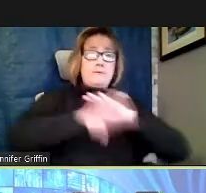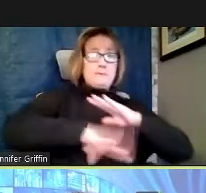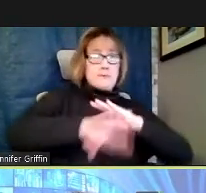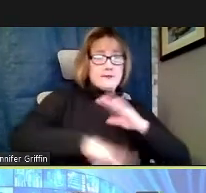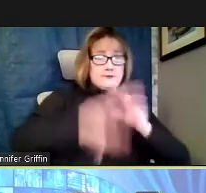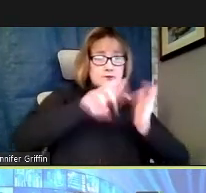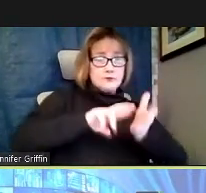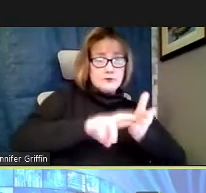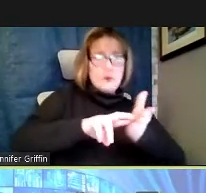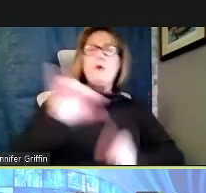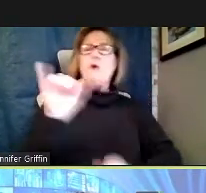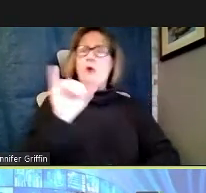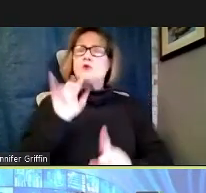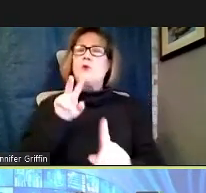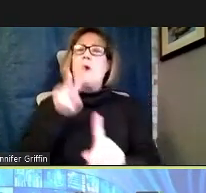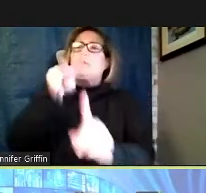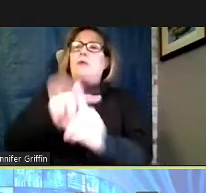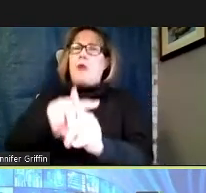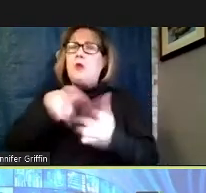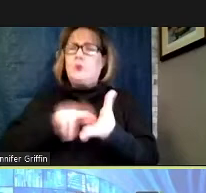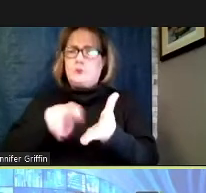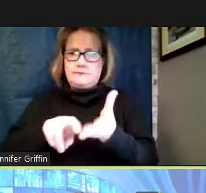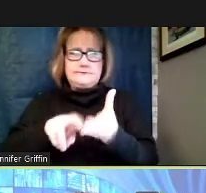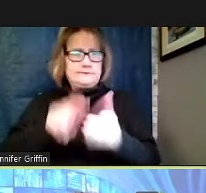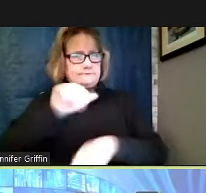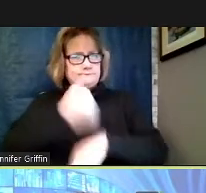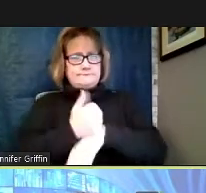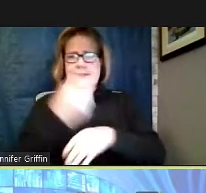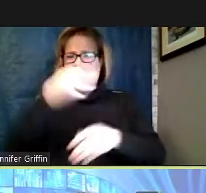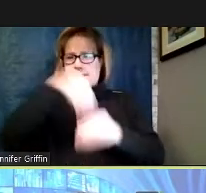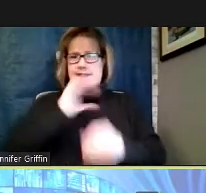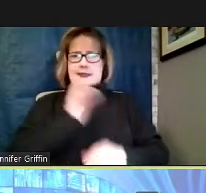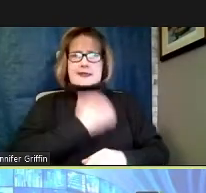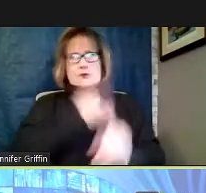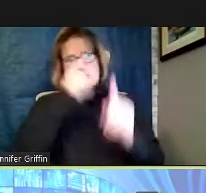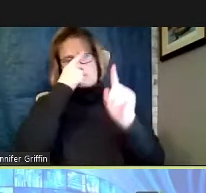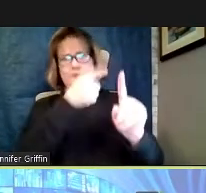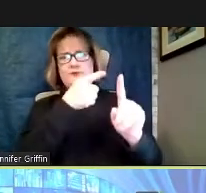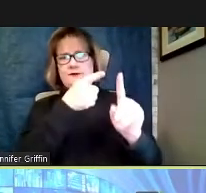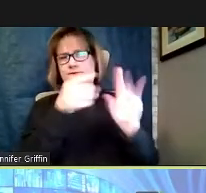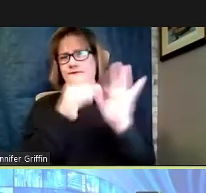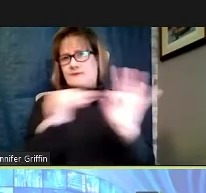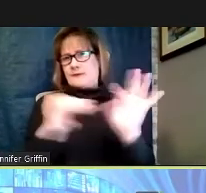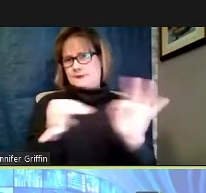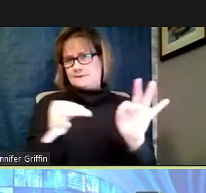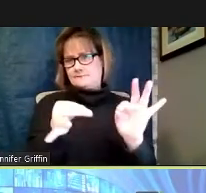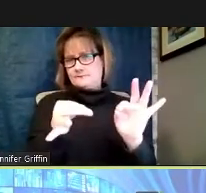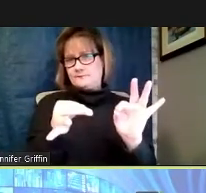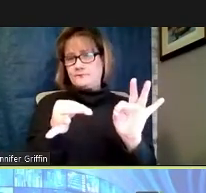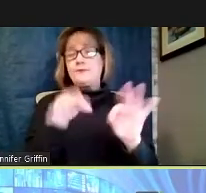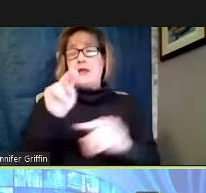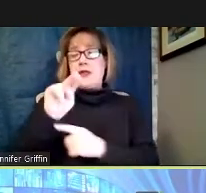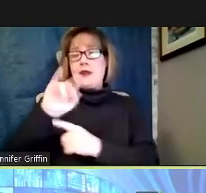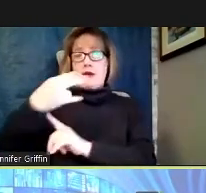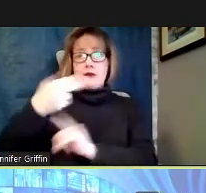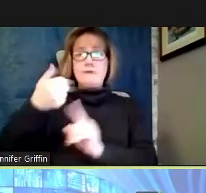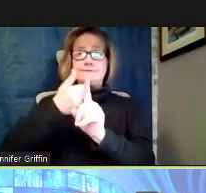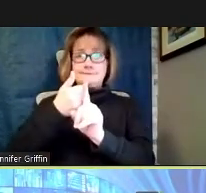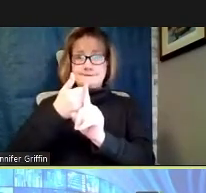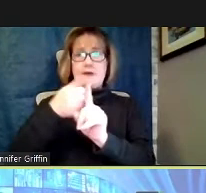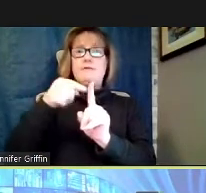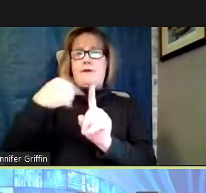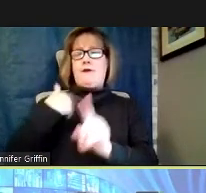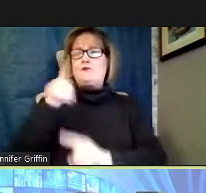research and applied research is baked right into that mission statement. So NIH consists